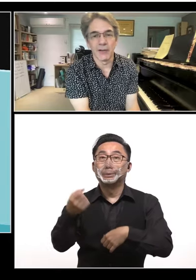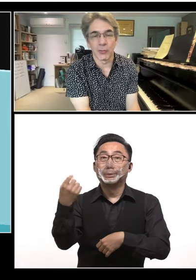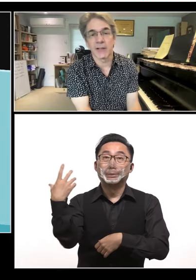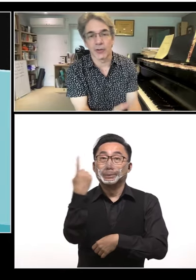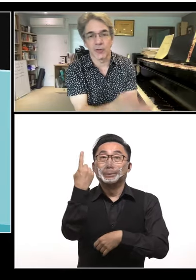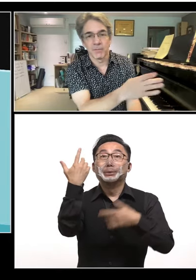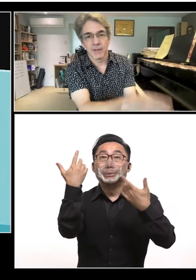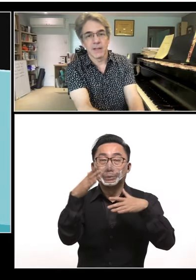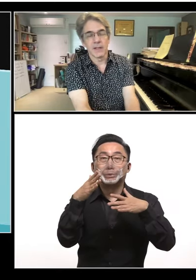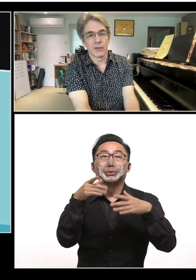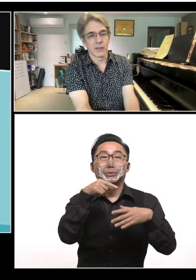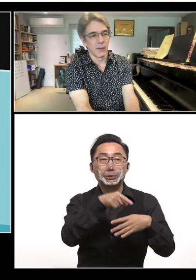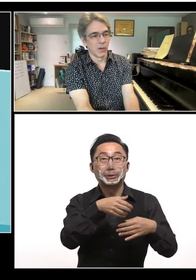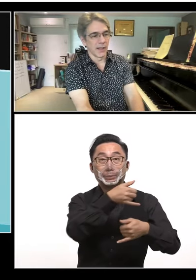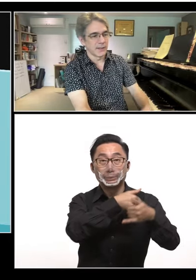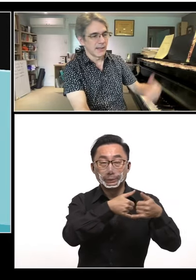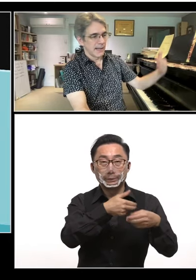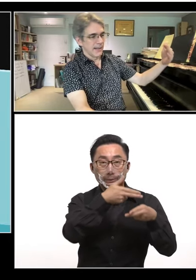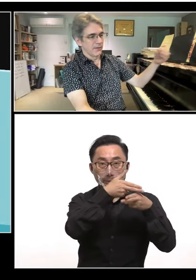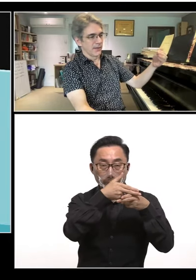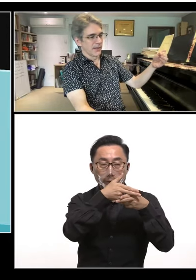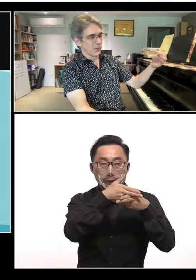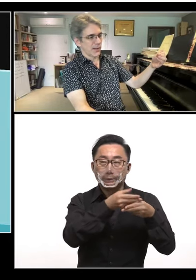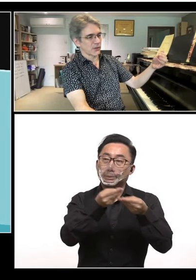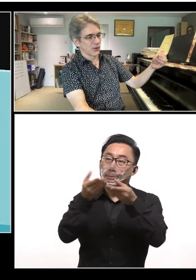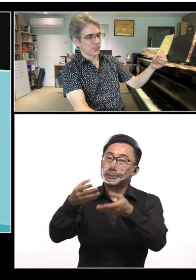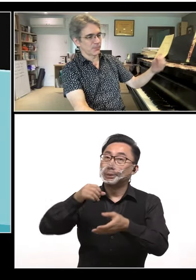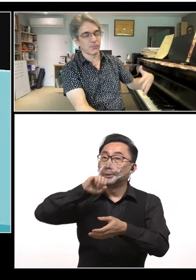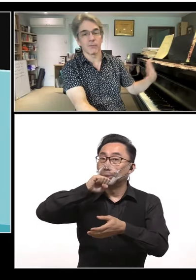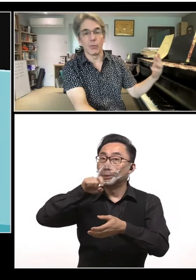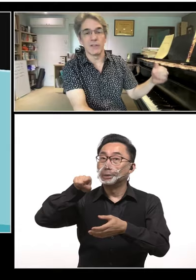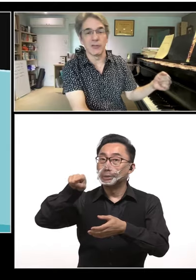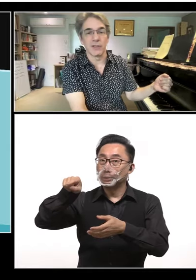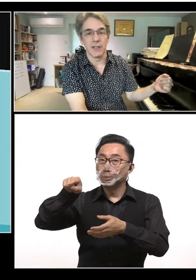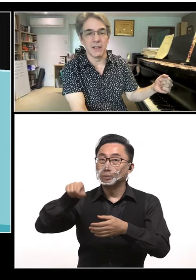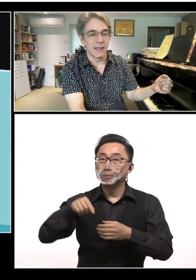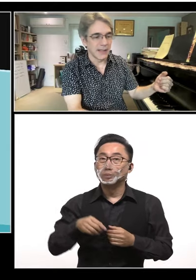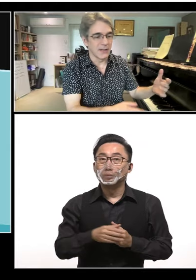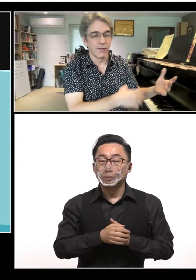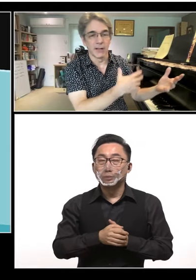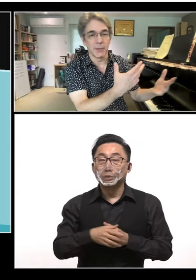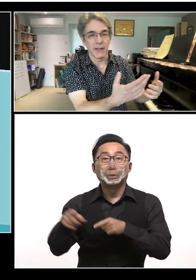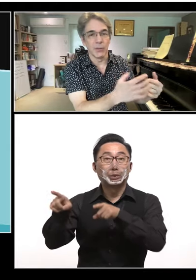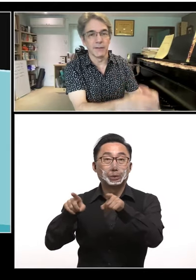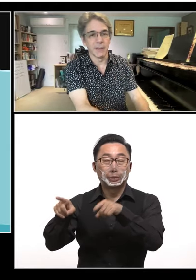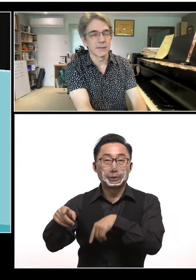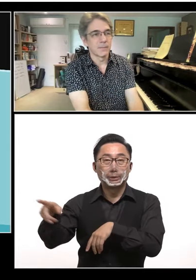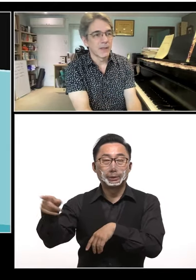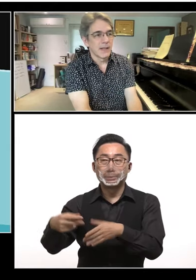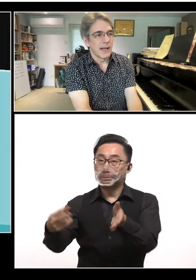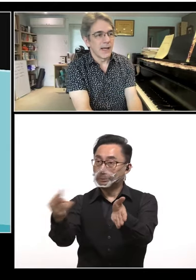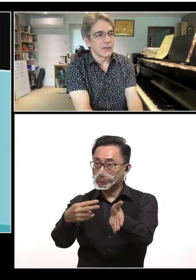a director here in Taiwan, and the director was interested in developing it with